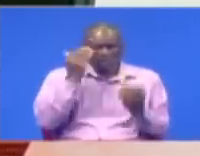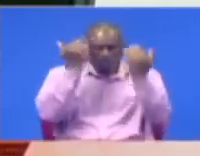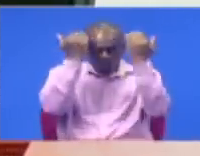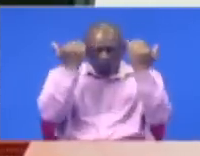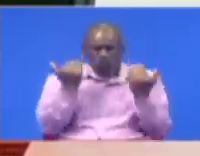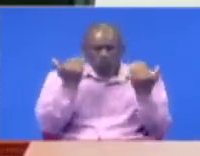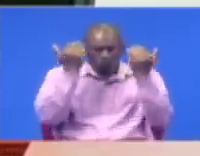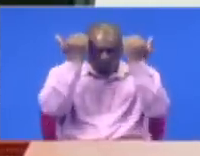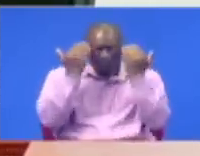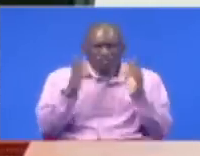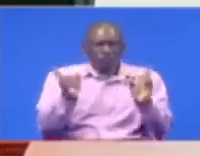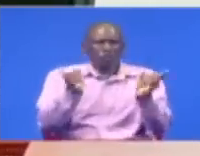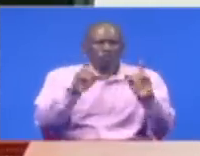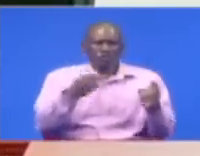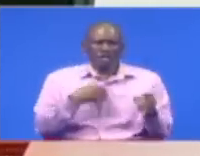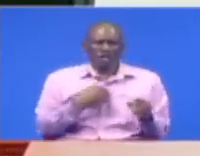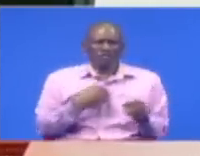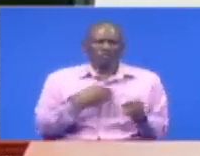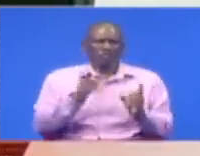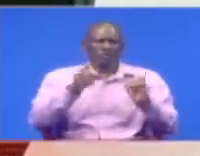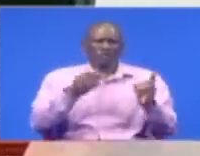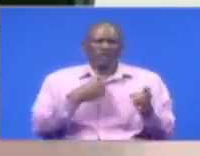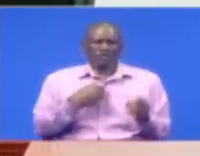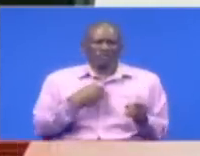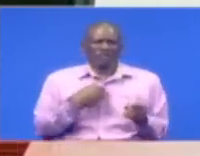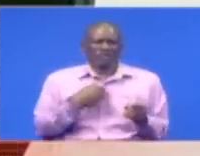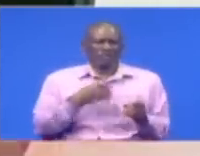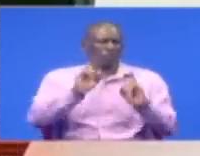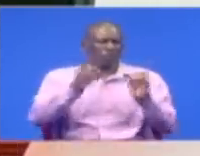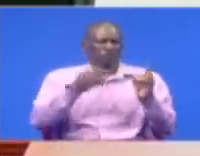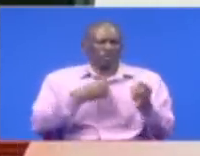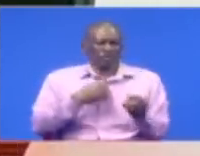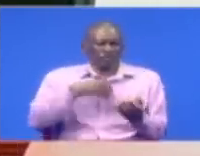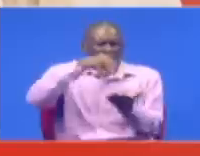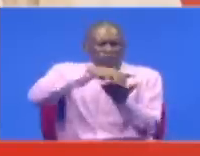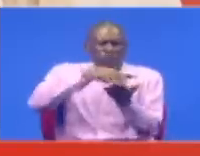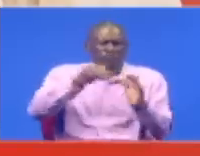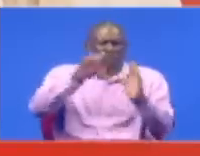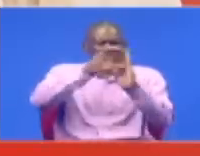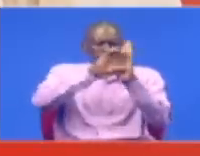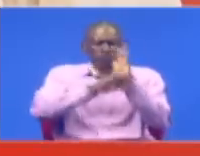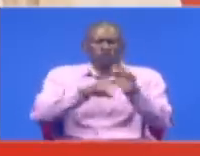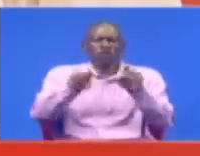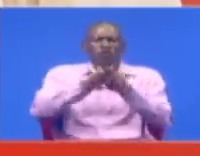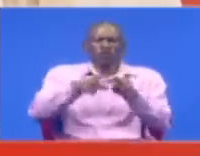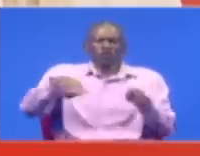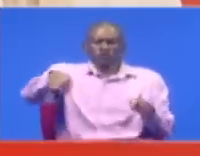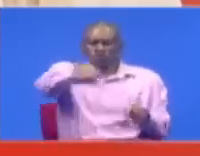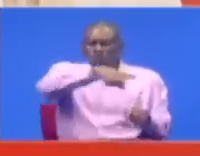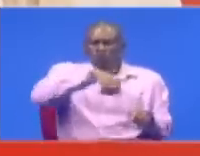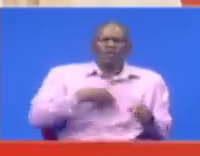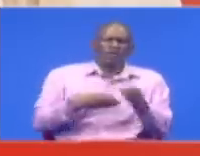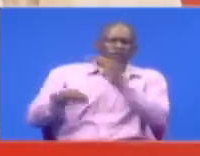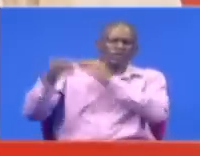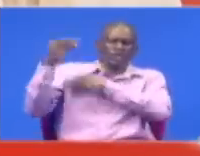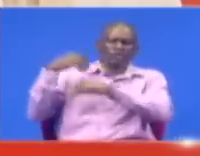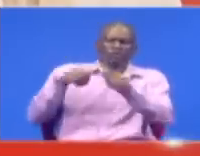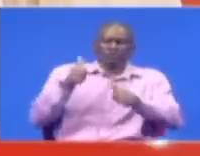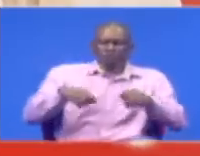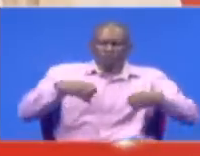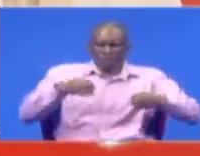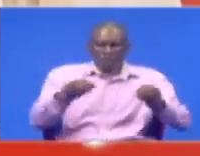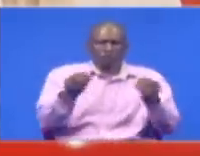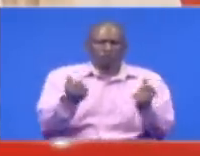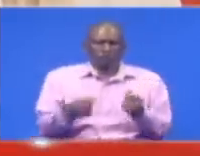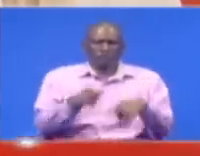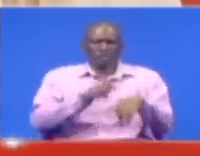its pride of place in the Constitution. We also have the history we are dealing with.